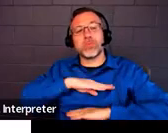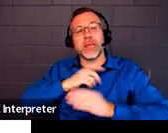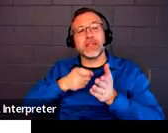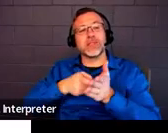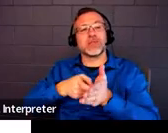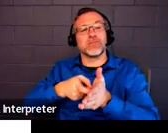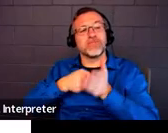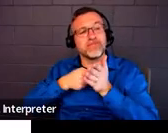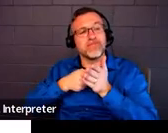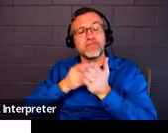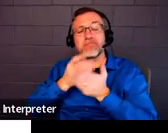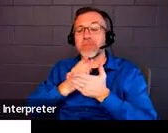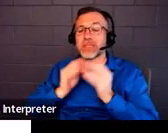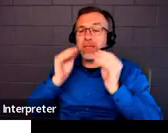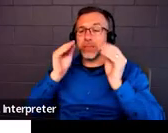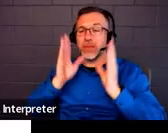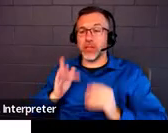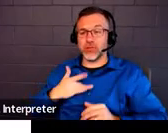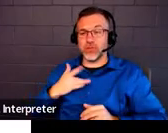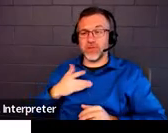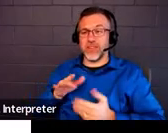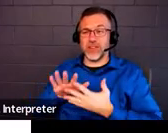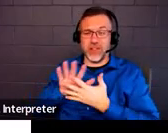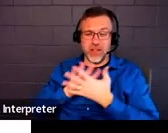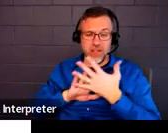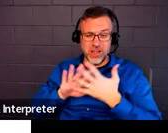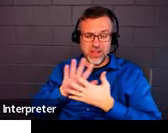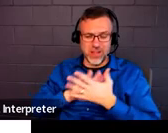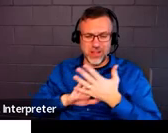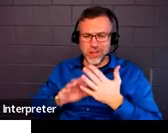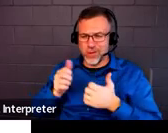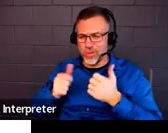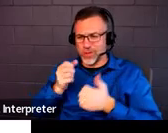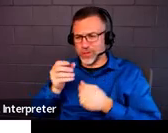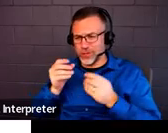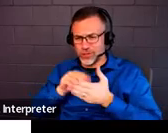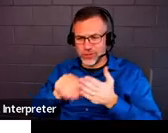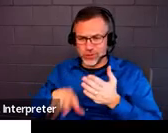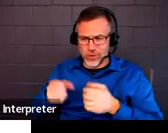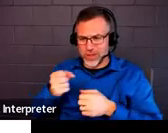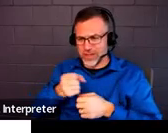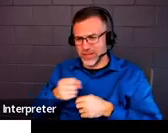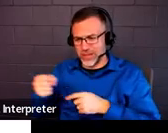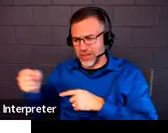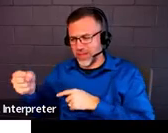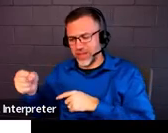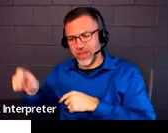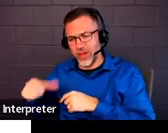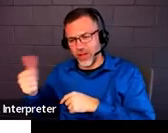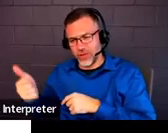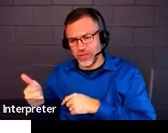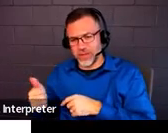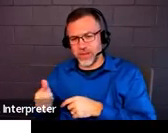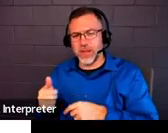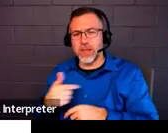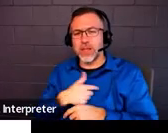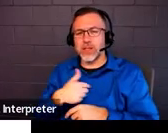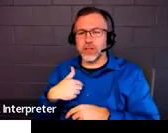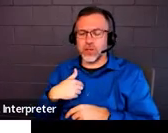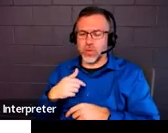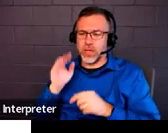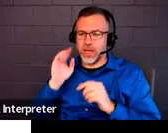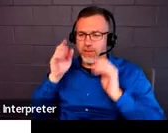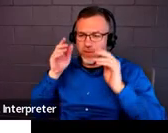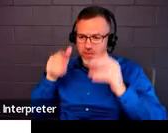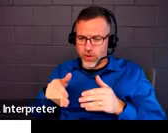to continue supporting students with the most significant cognitive disabilities towards grade level expectations.